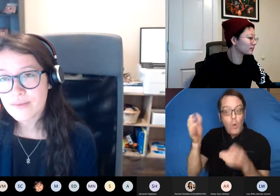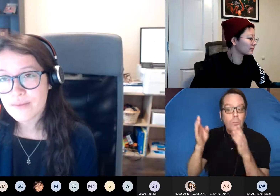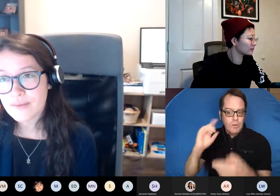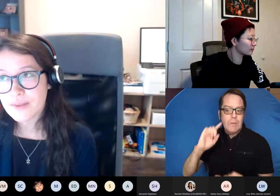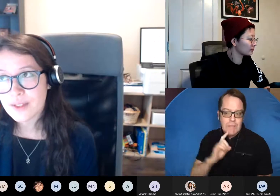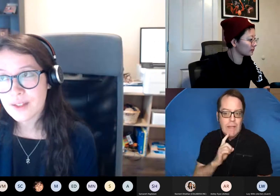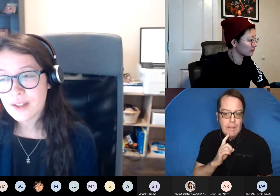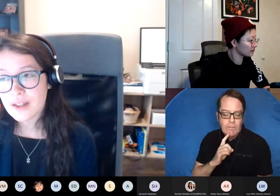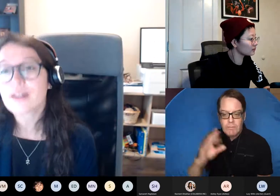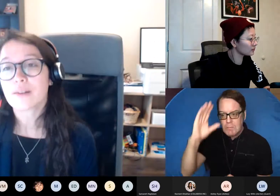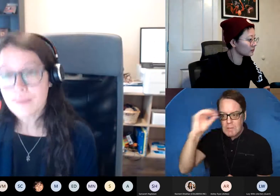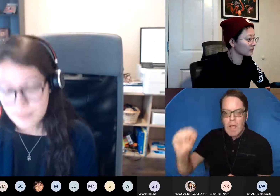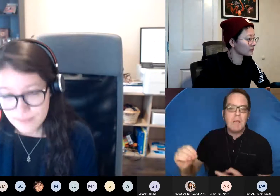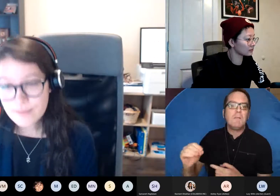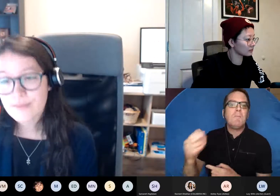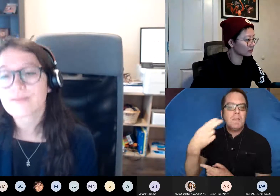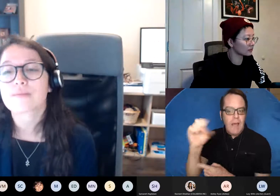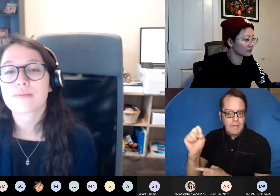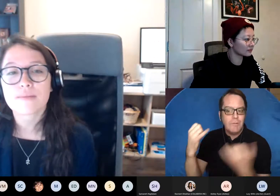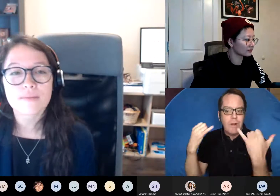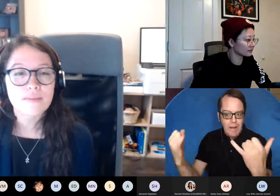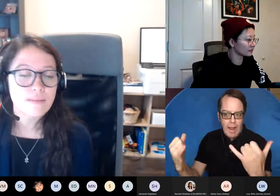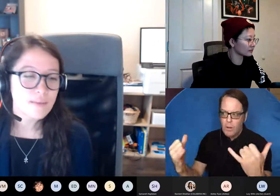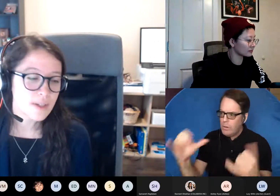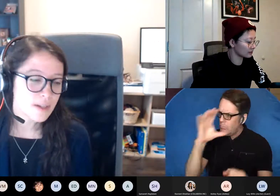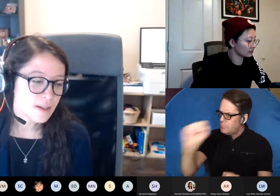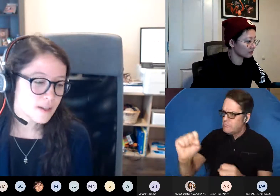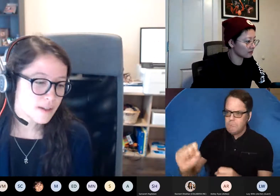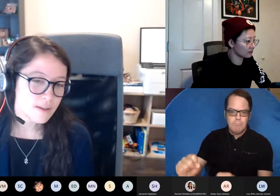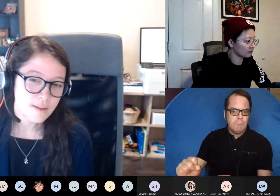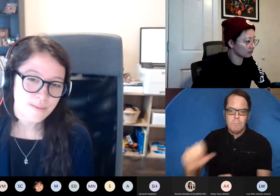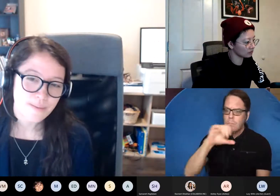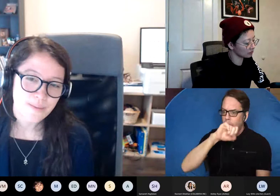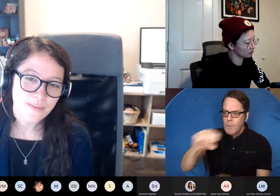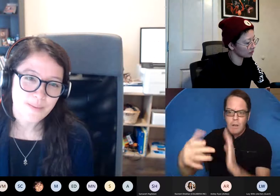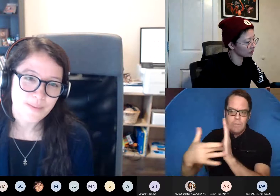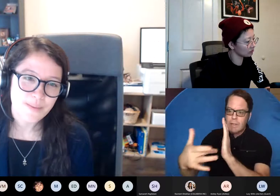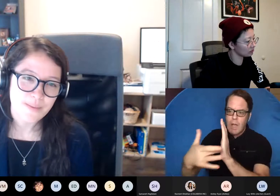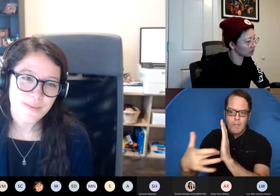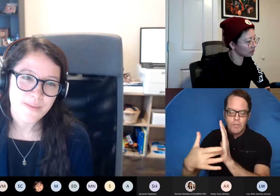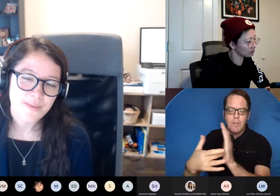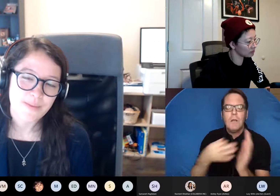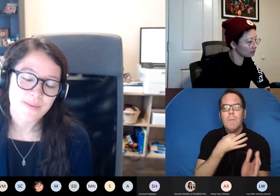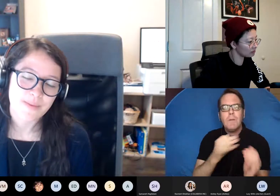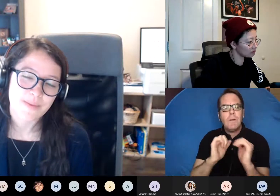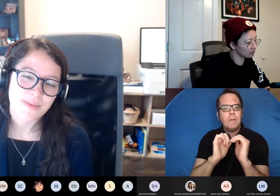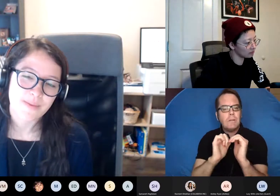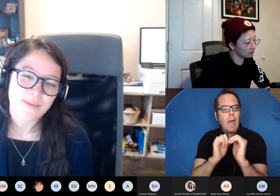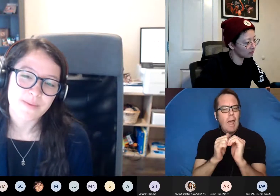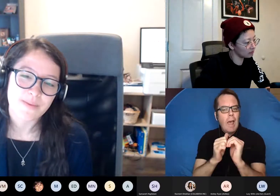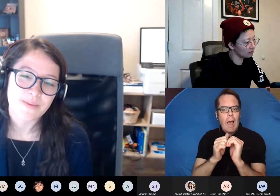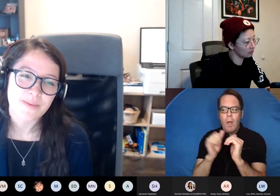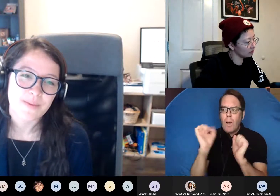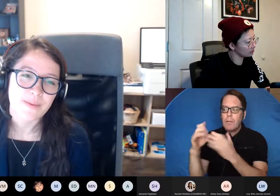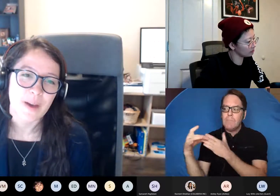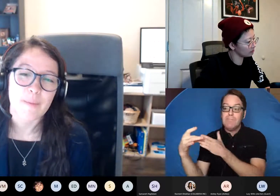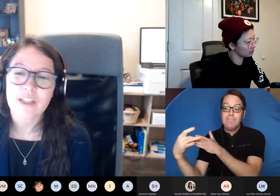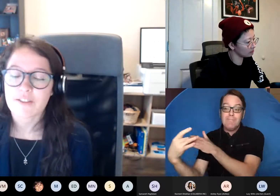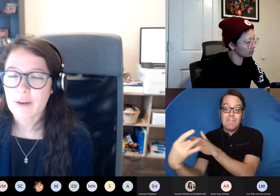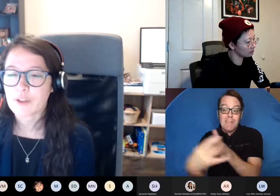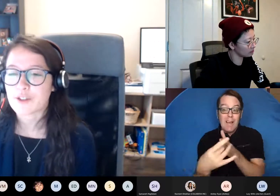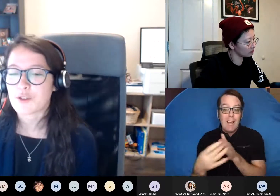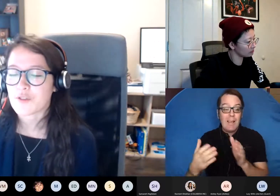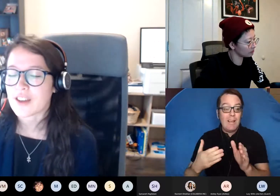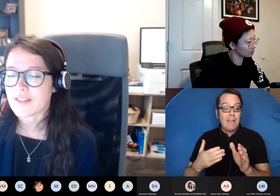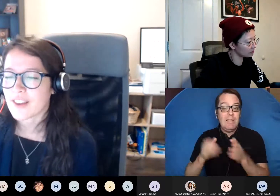really into tech. I wonder if you have any tips on how I could guide him. I'm